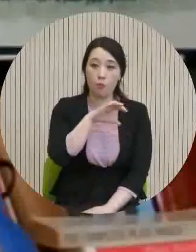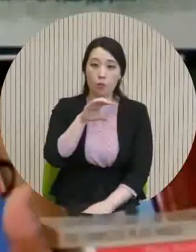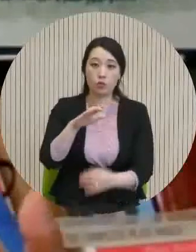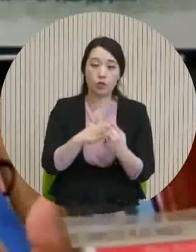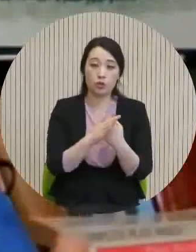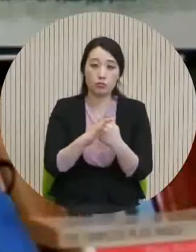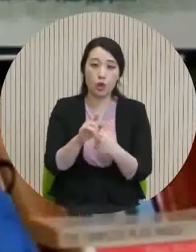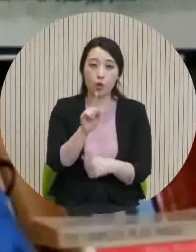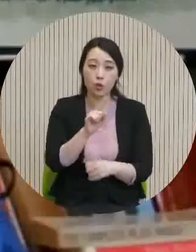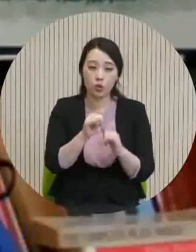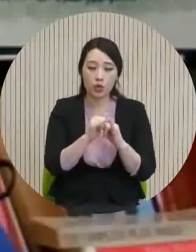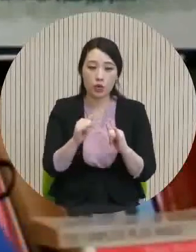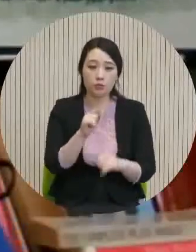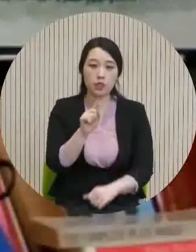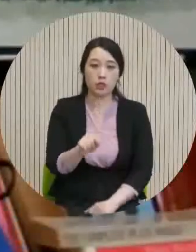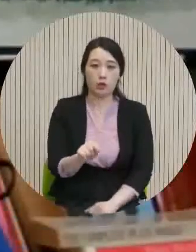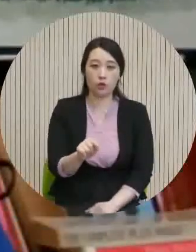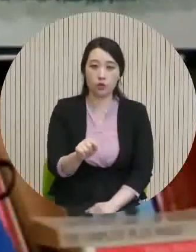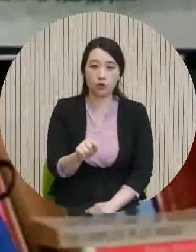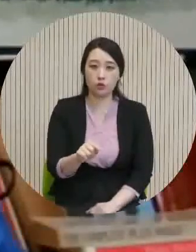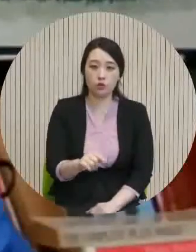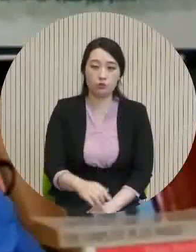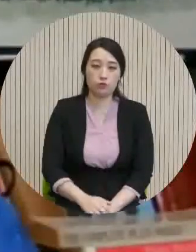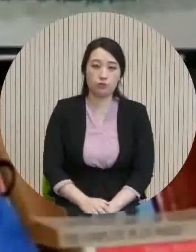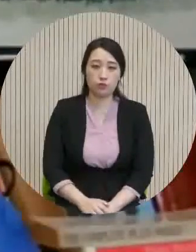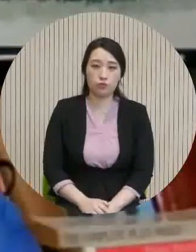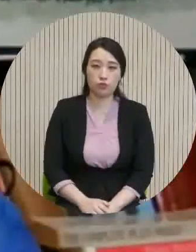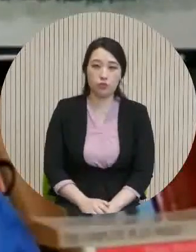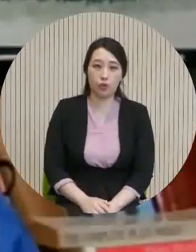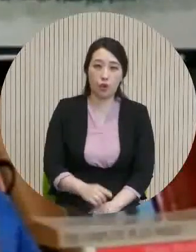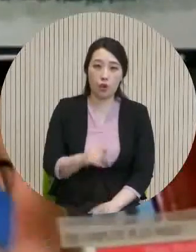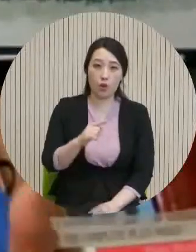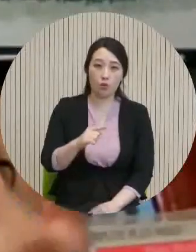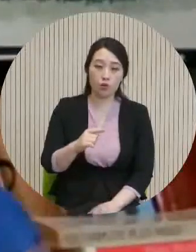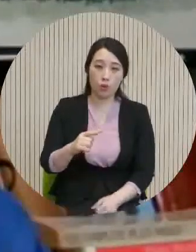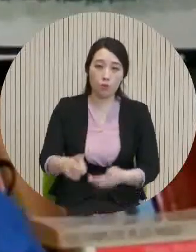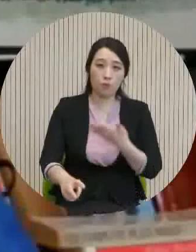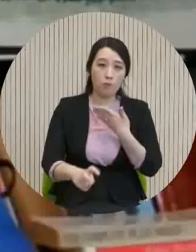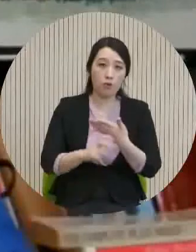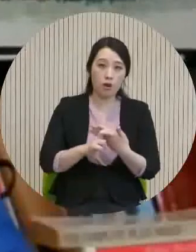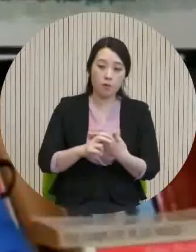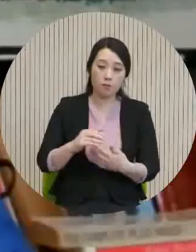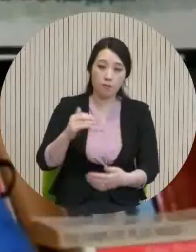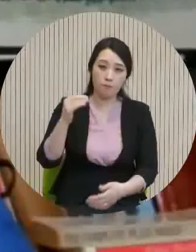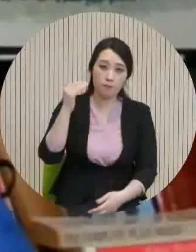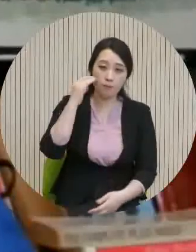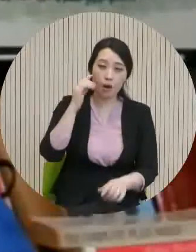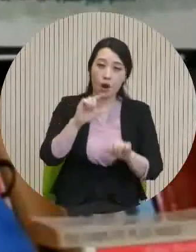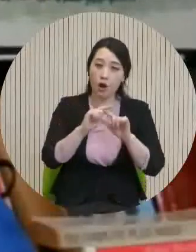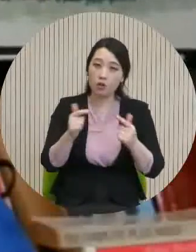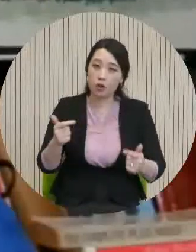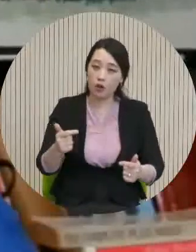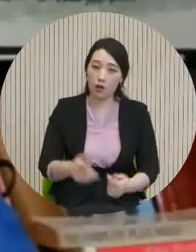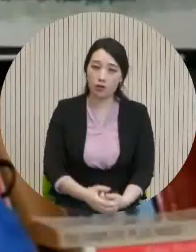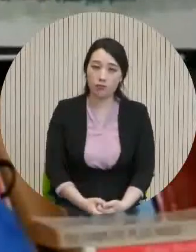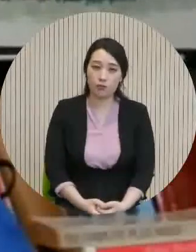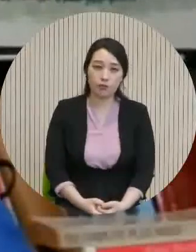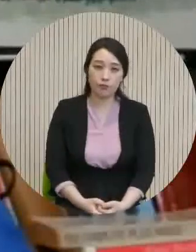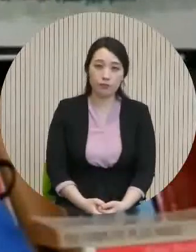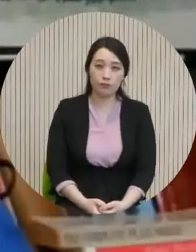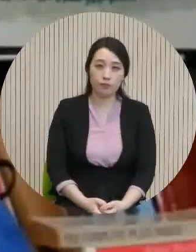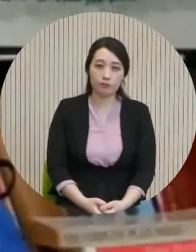whether copyright is being infringed. To look deeper into this issue of copyright, I go to